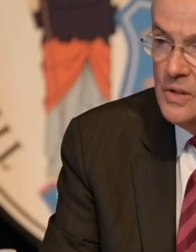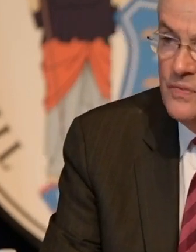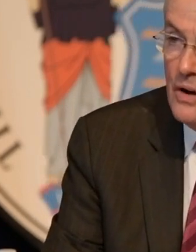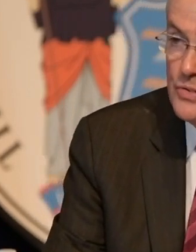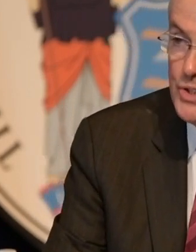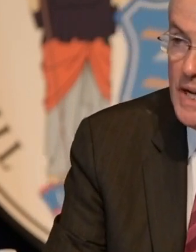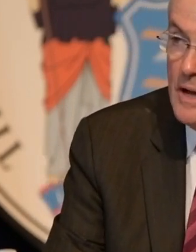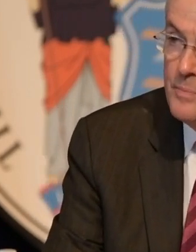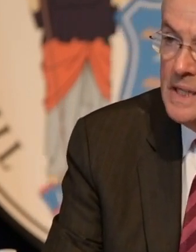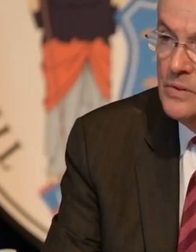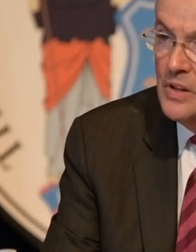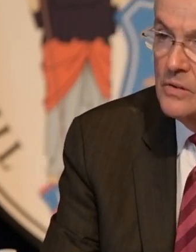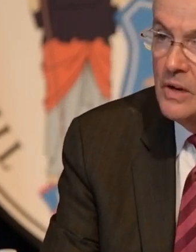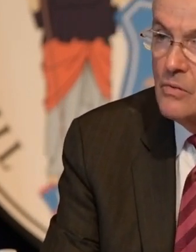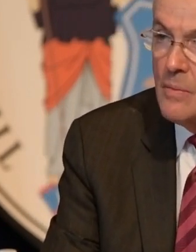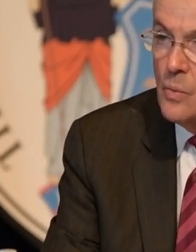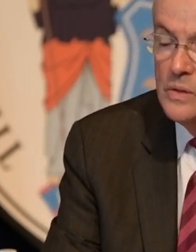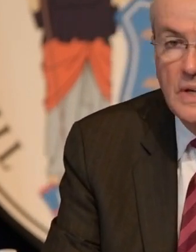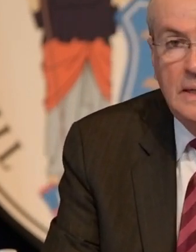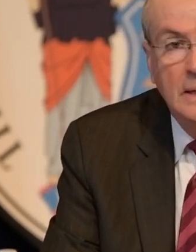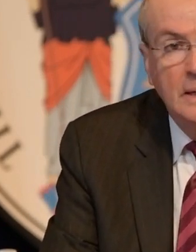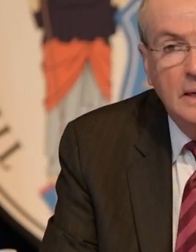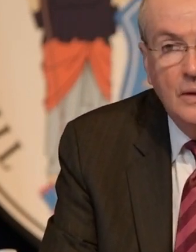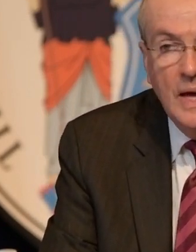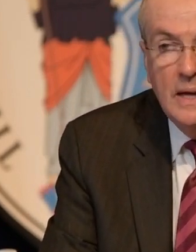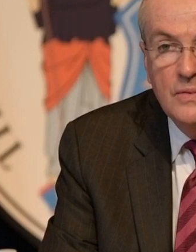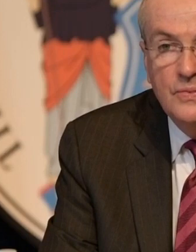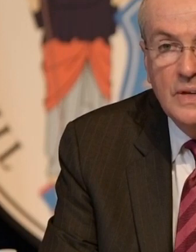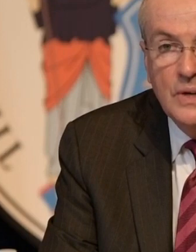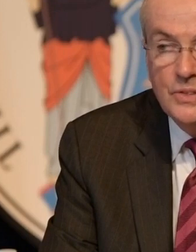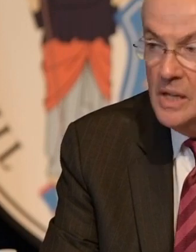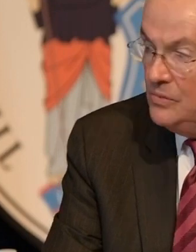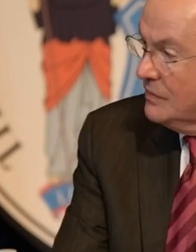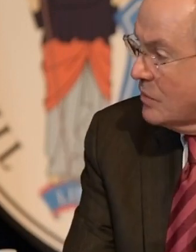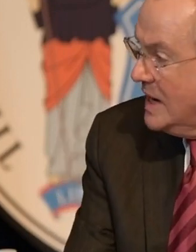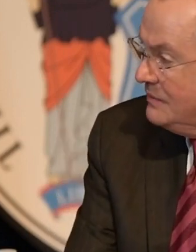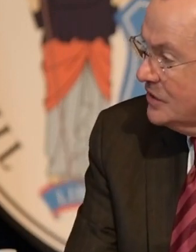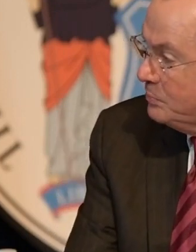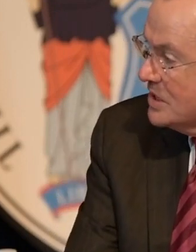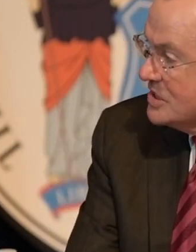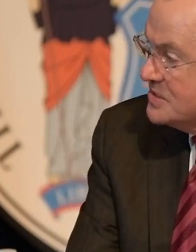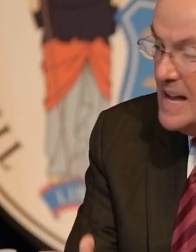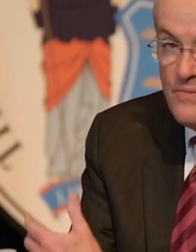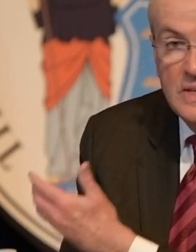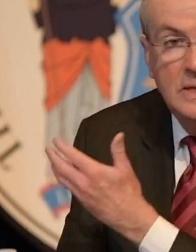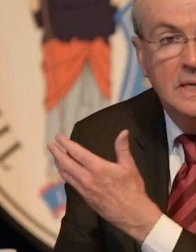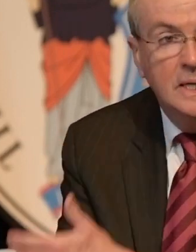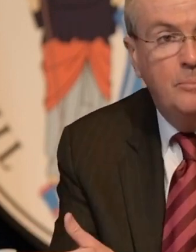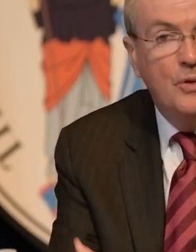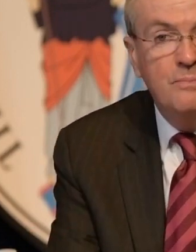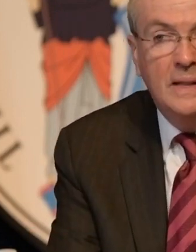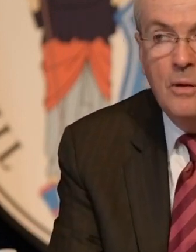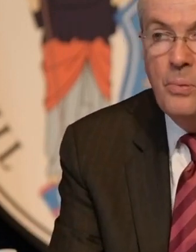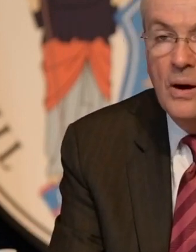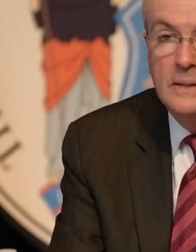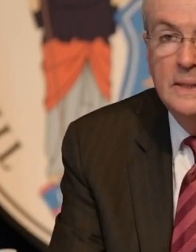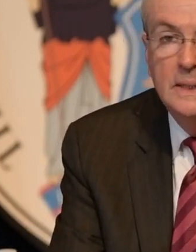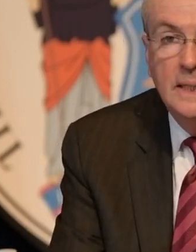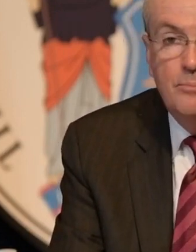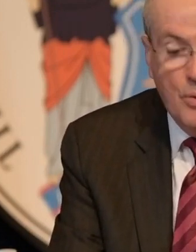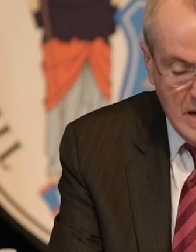Veteran Affairs a shout out, beginning with Secretary Robert Wilkie. Their teams have arrived to plus up staffing in both Menlo